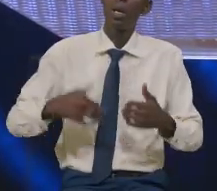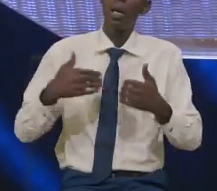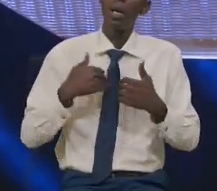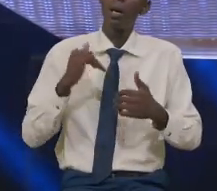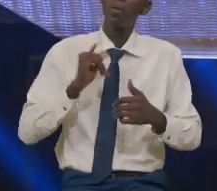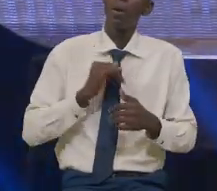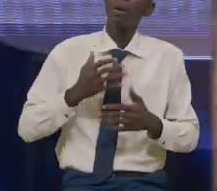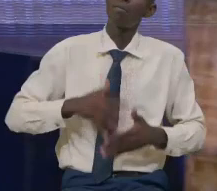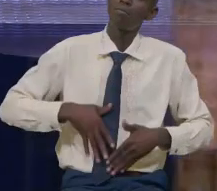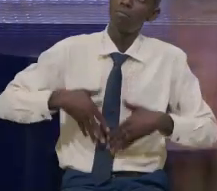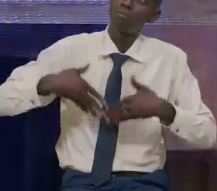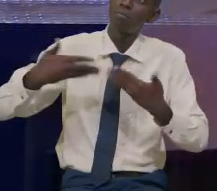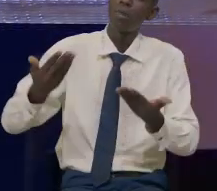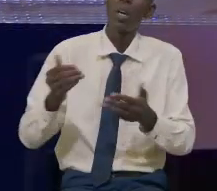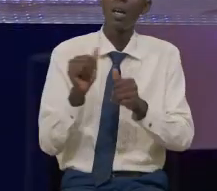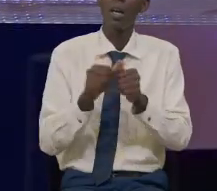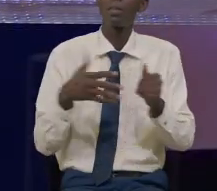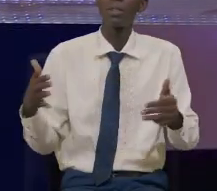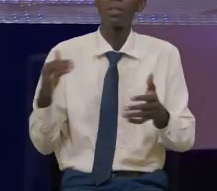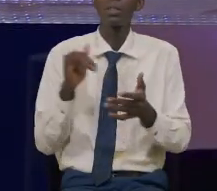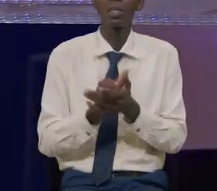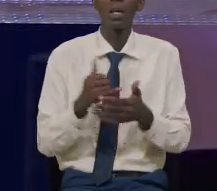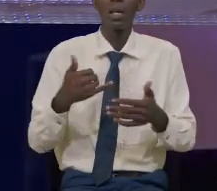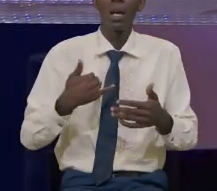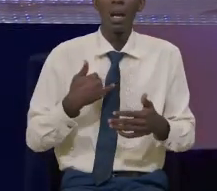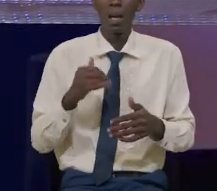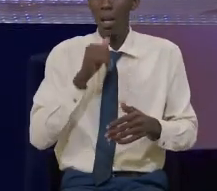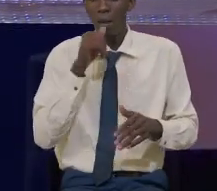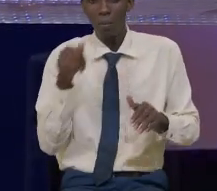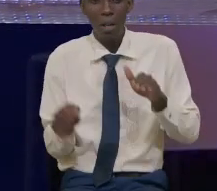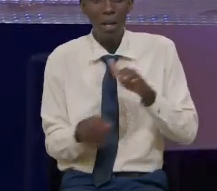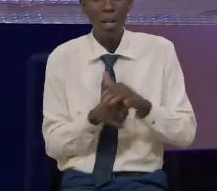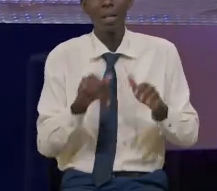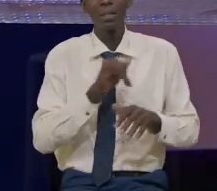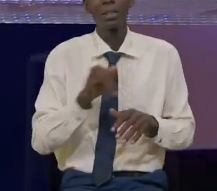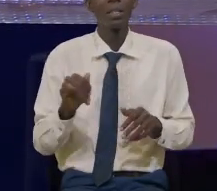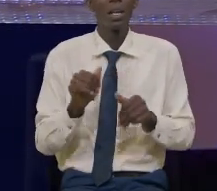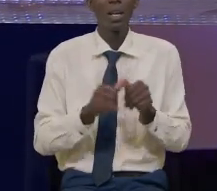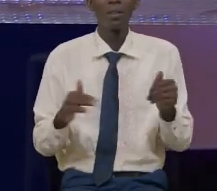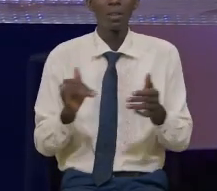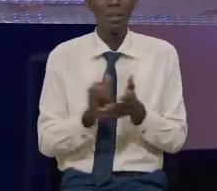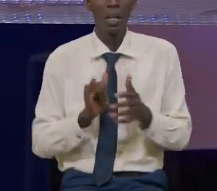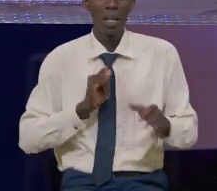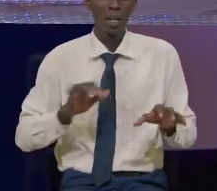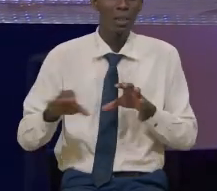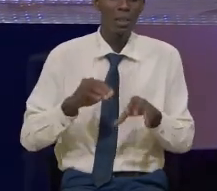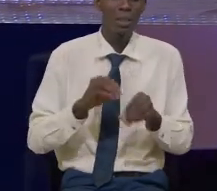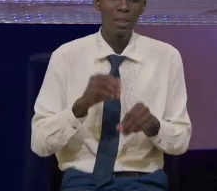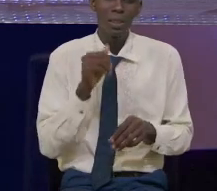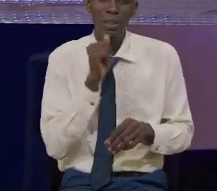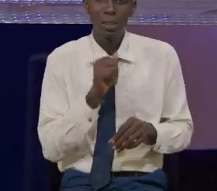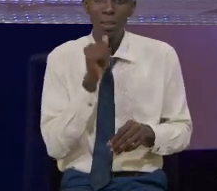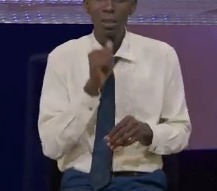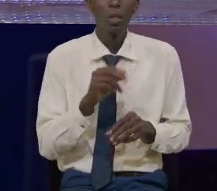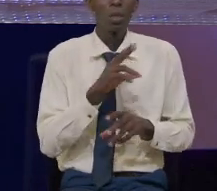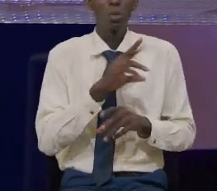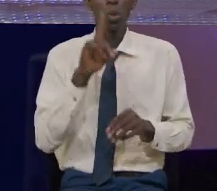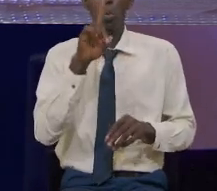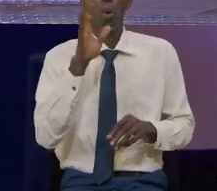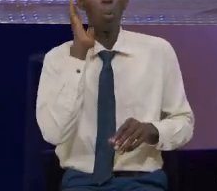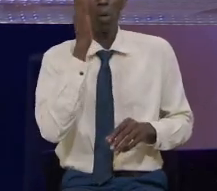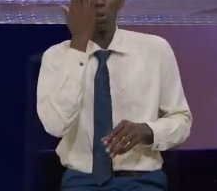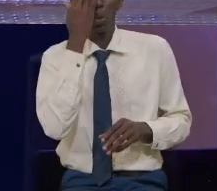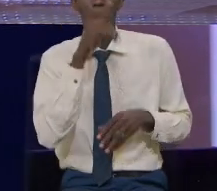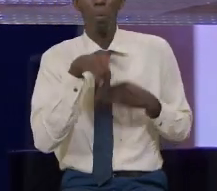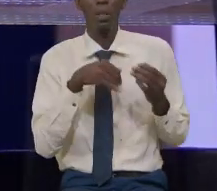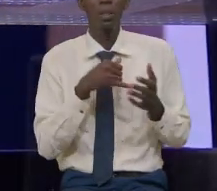those things I've been hiding, all those secret things, everything I do in secret thinking, nobody will know